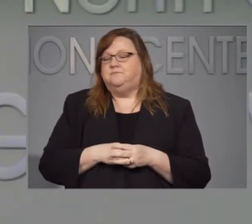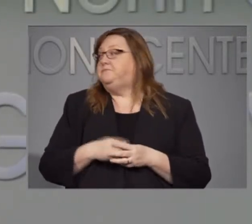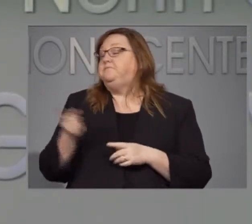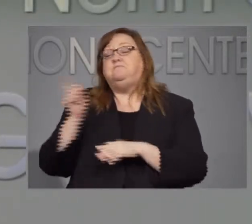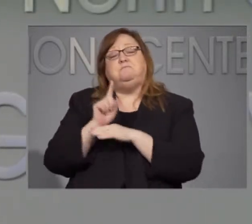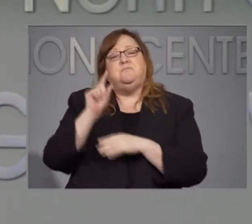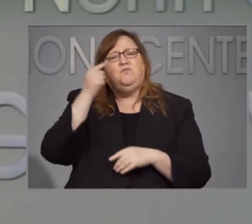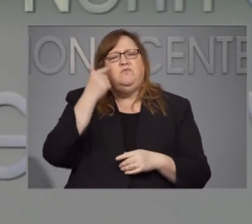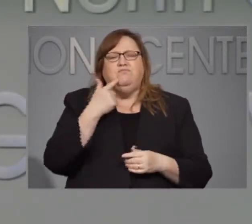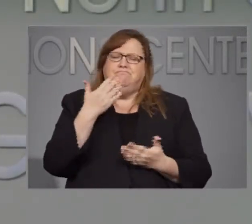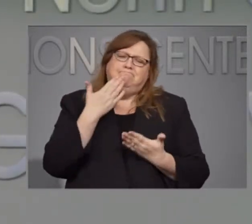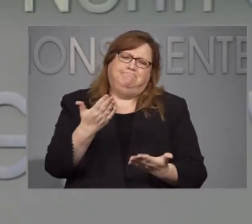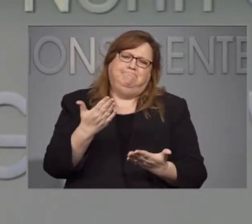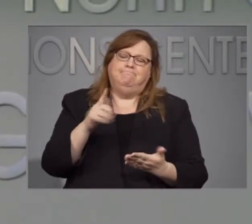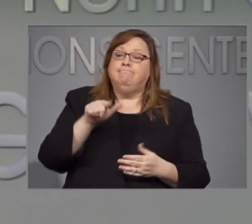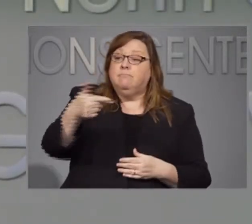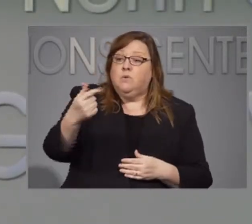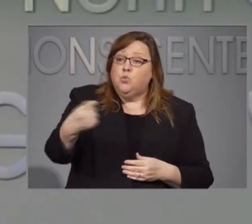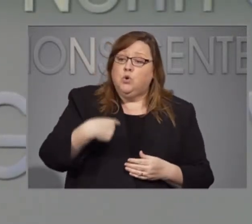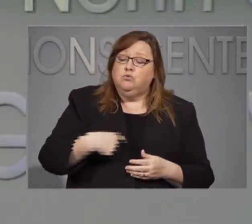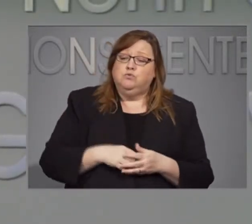Thanks. Next question, please.